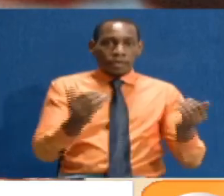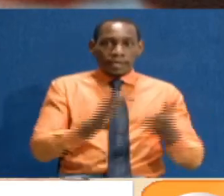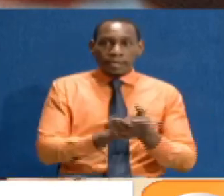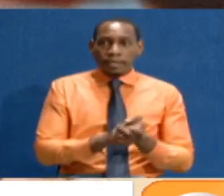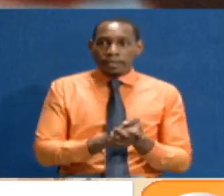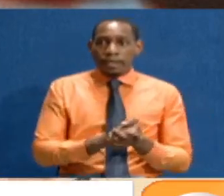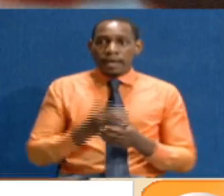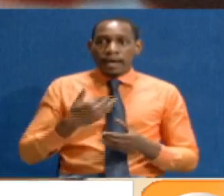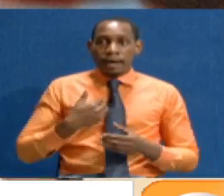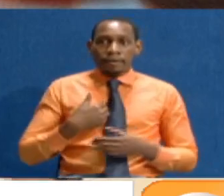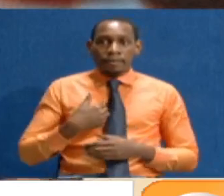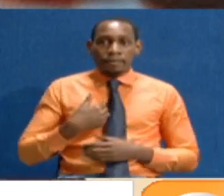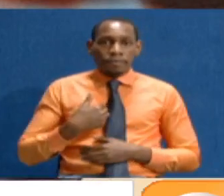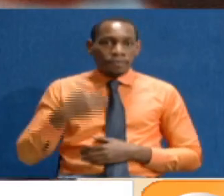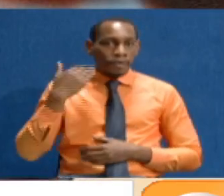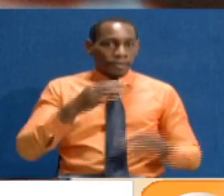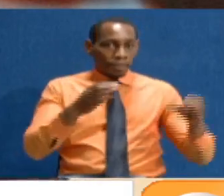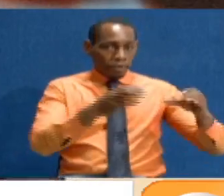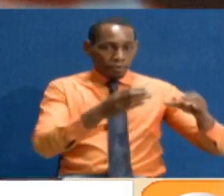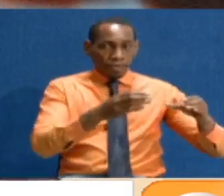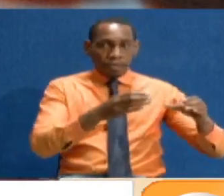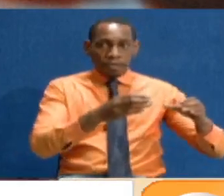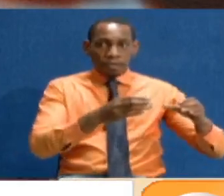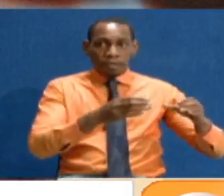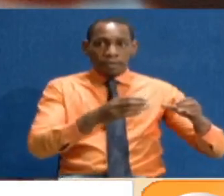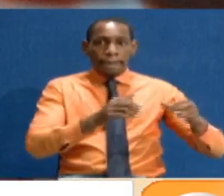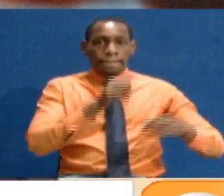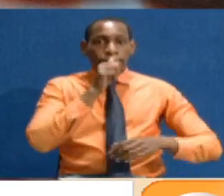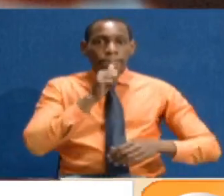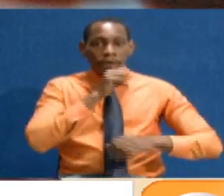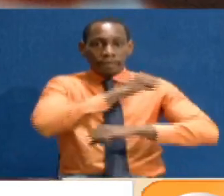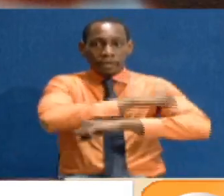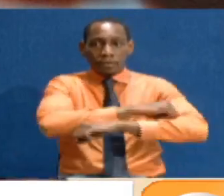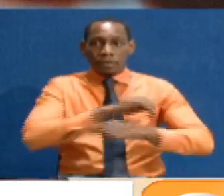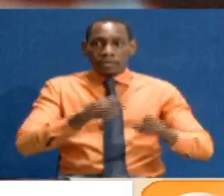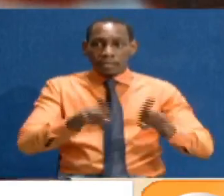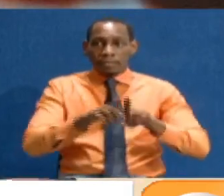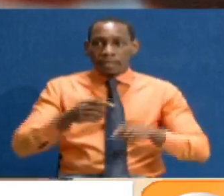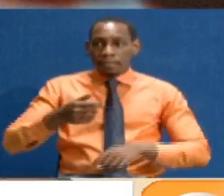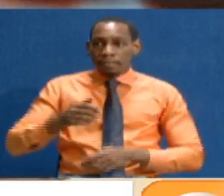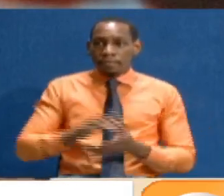have gangs in that school. It's a private, top-end private school. And the gangs are